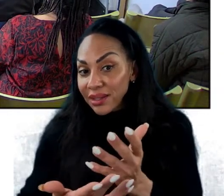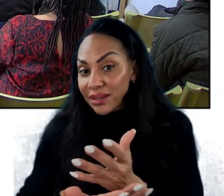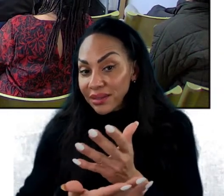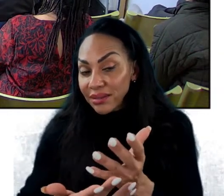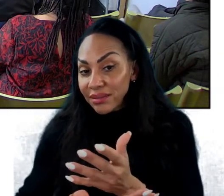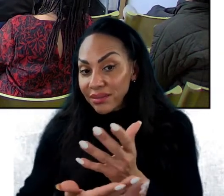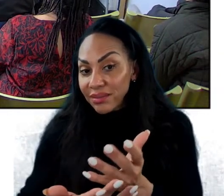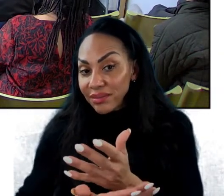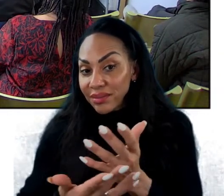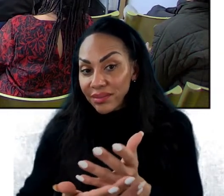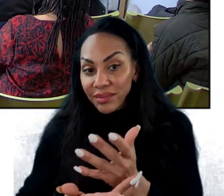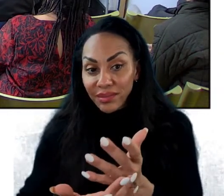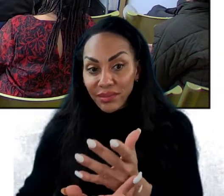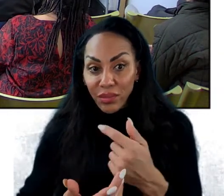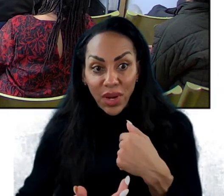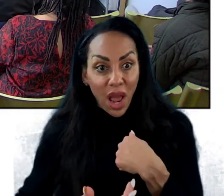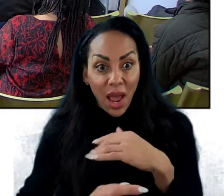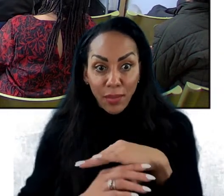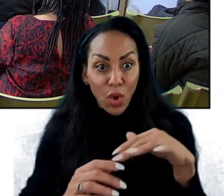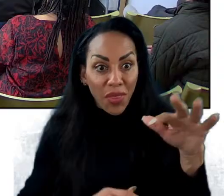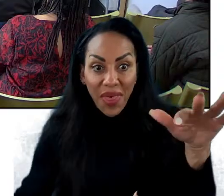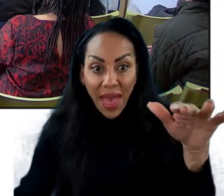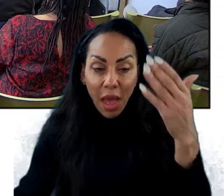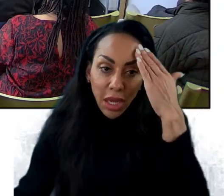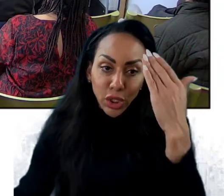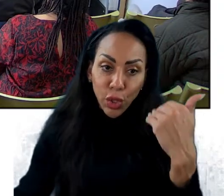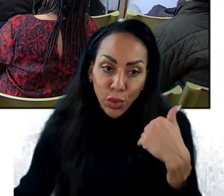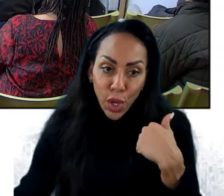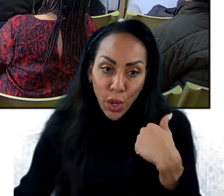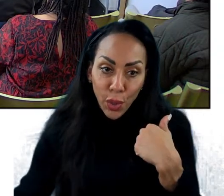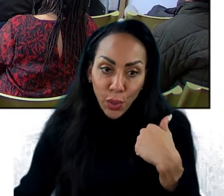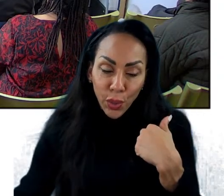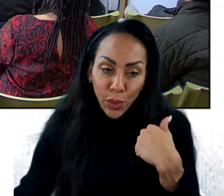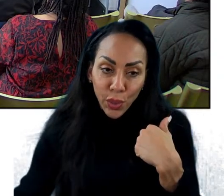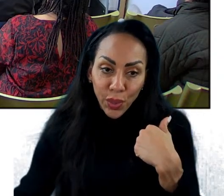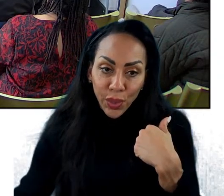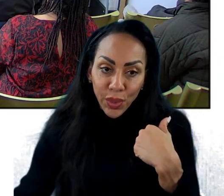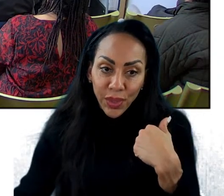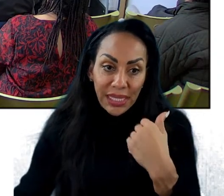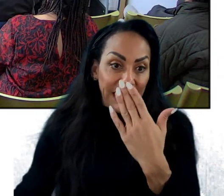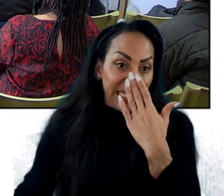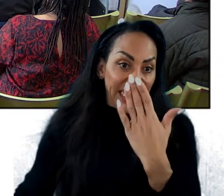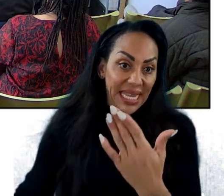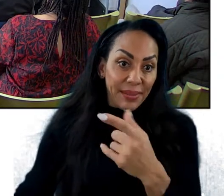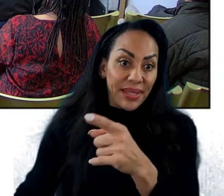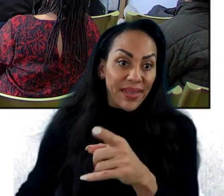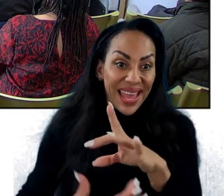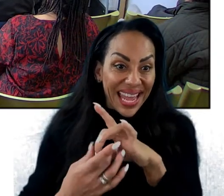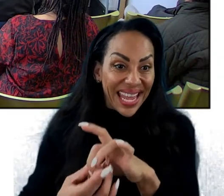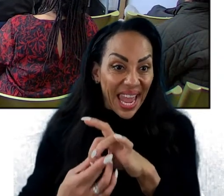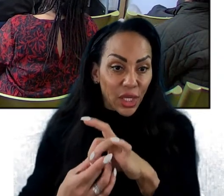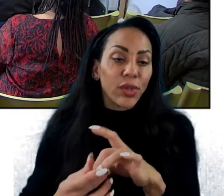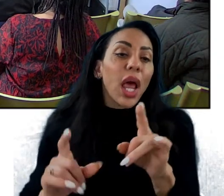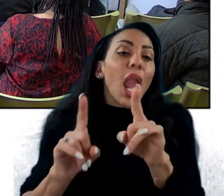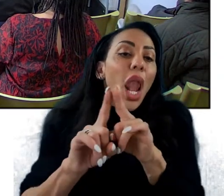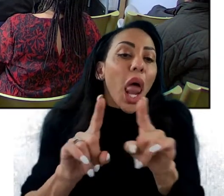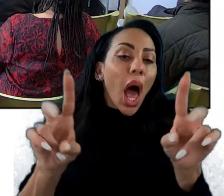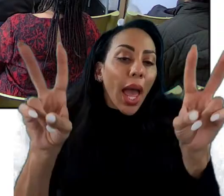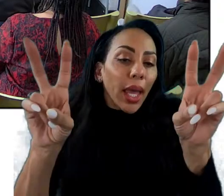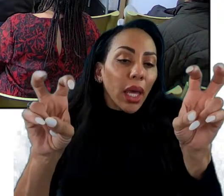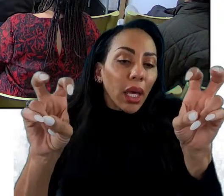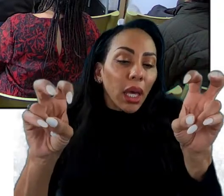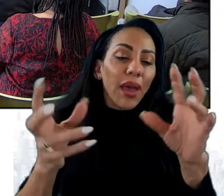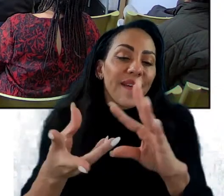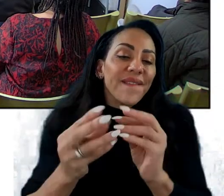day-to-day lives, but when they do use it, that's how they engage. Yeah, the one thing I saw, which